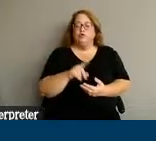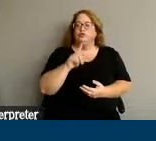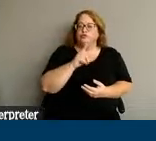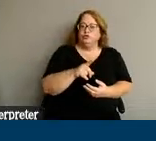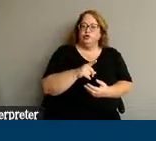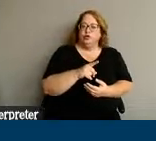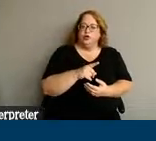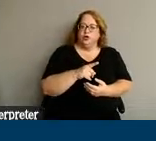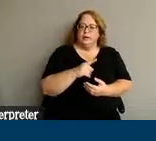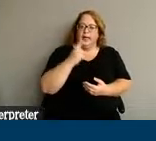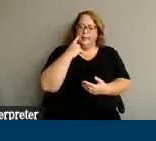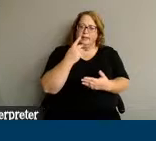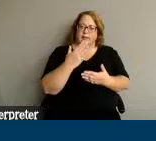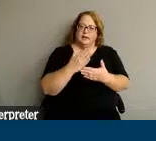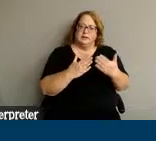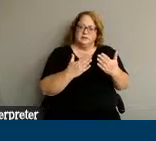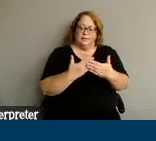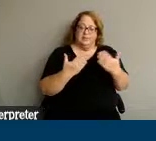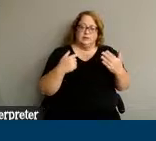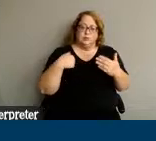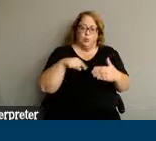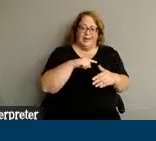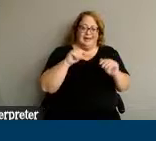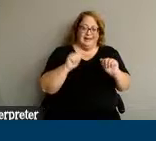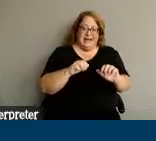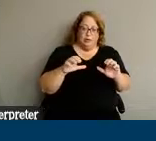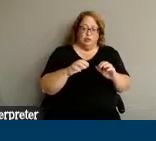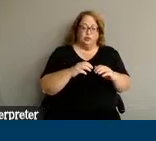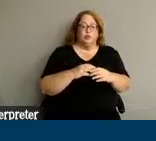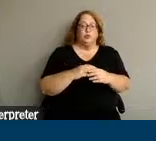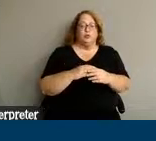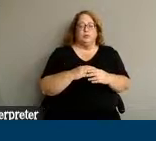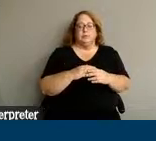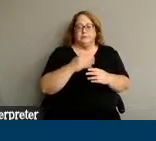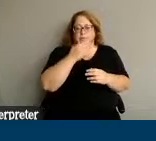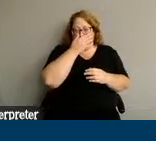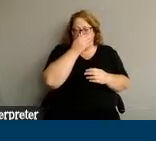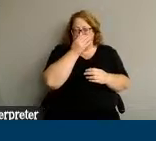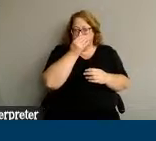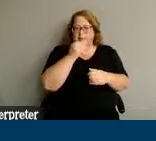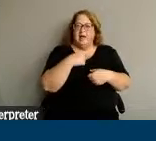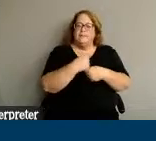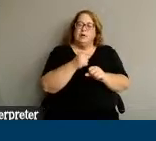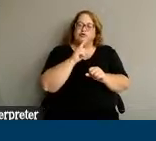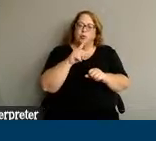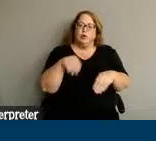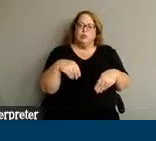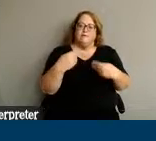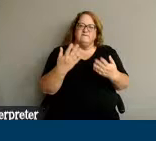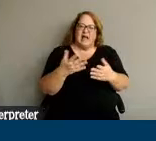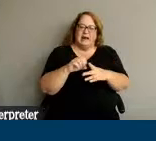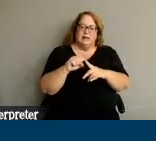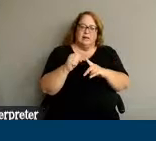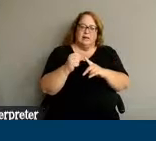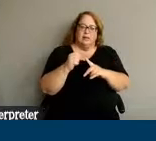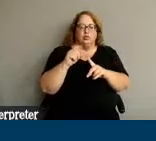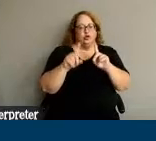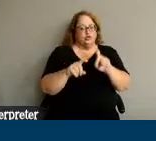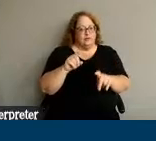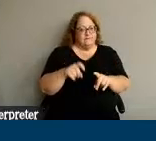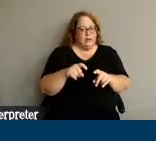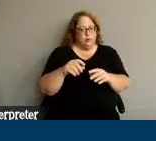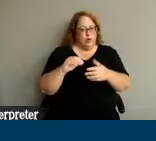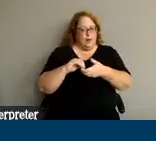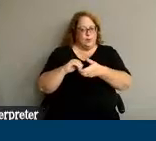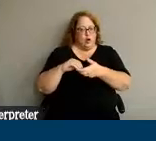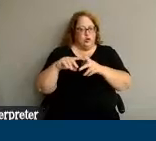I think that some things that we can do is ensure that we are providing the climate and engagement survey to our